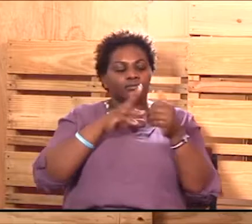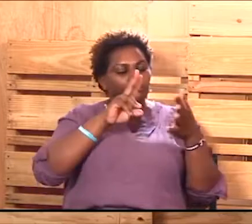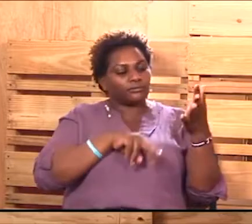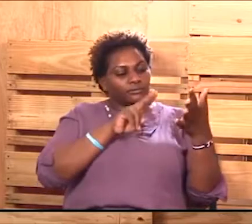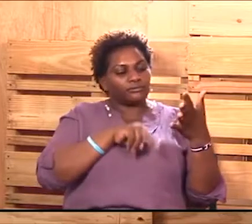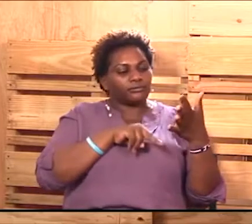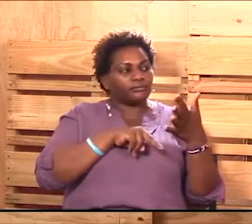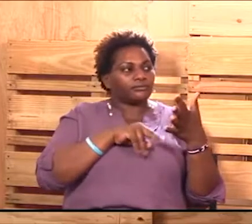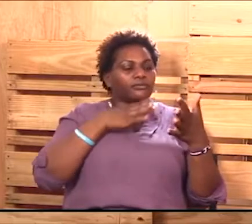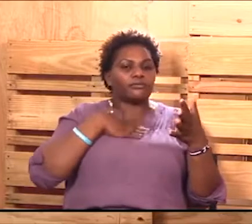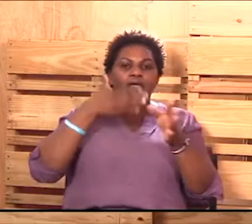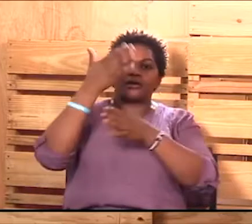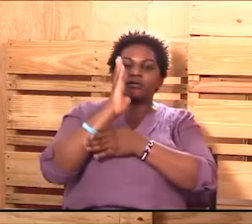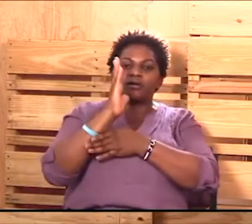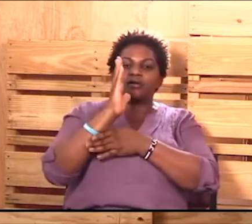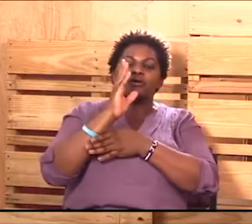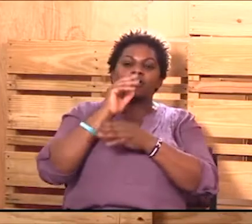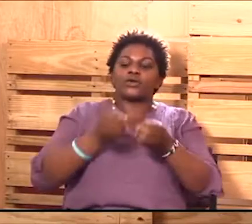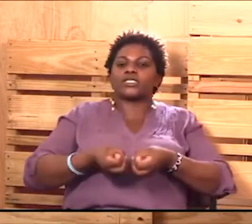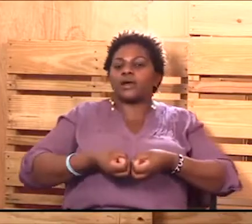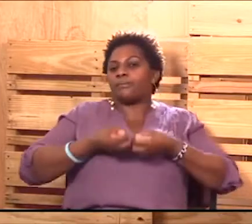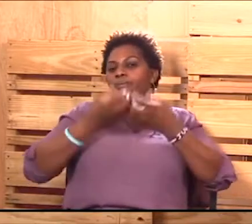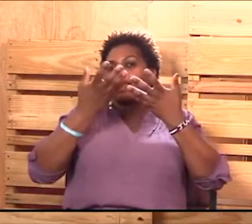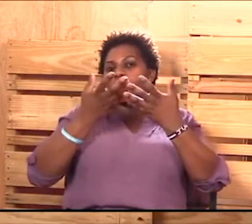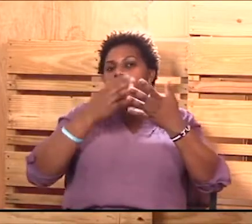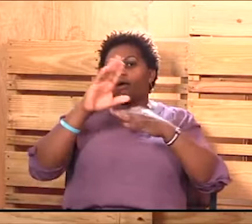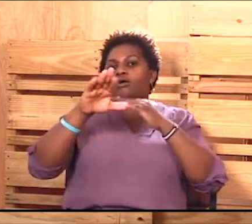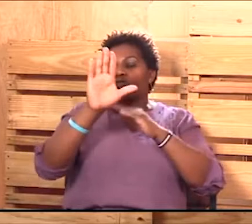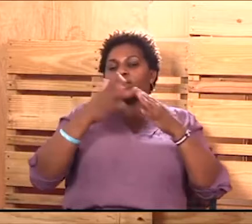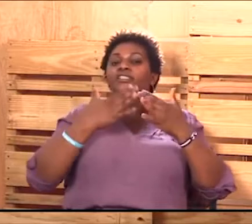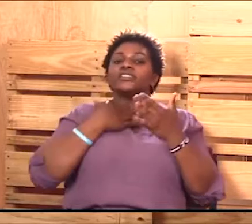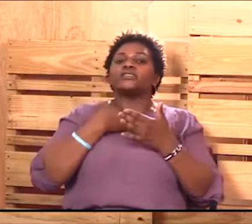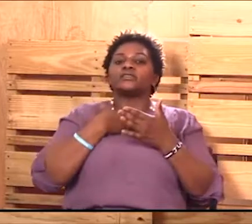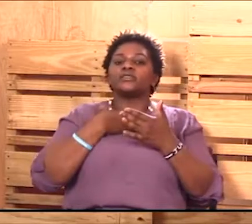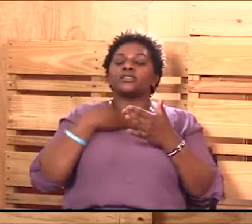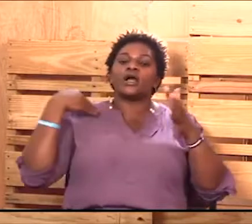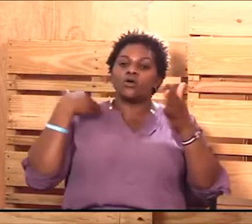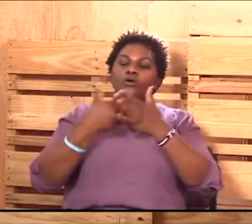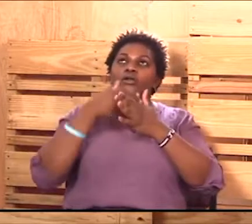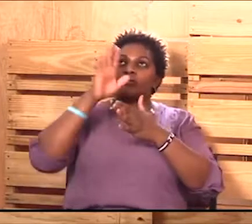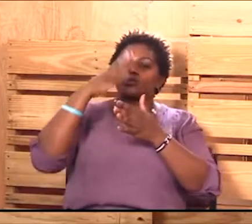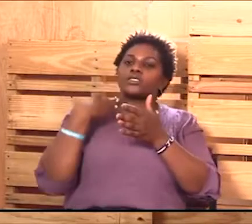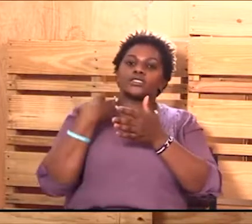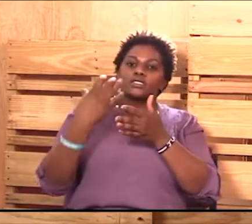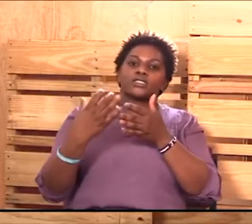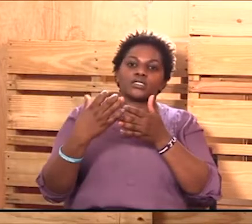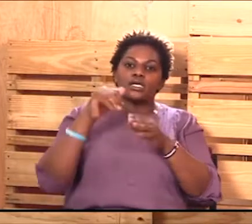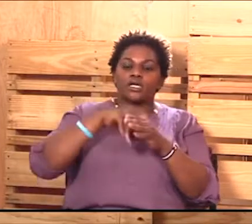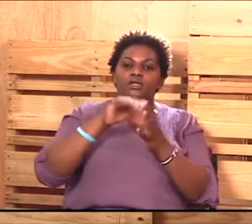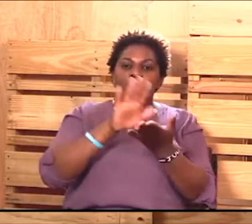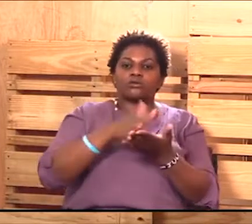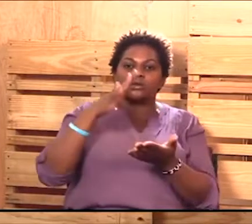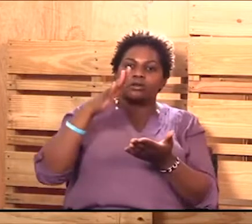says, "And my God shall supply all your needs according to his riches in